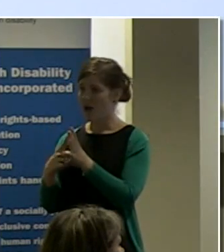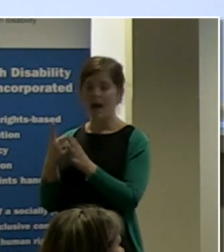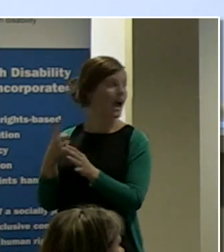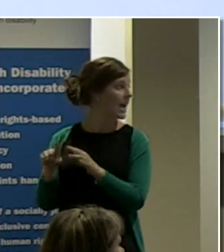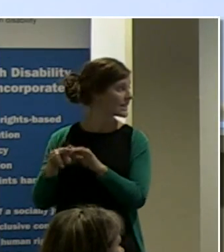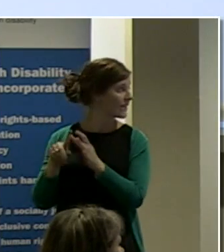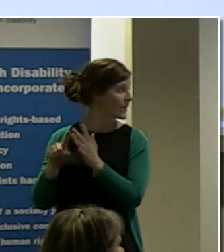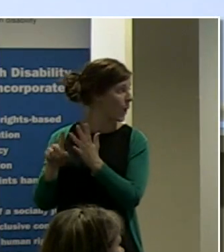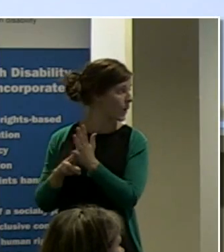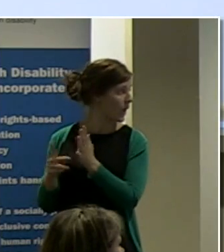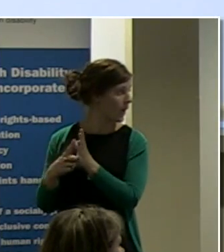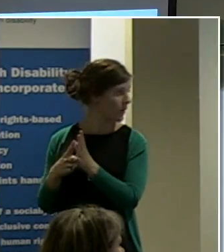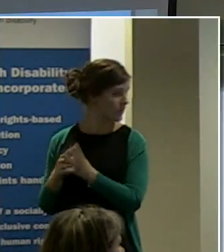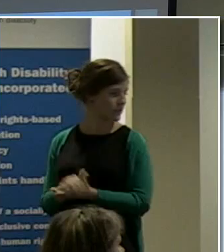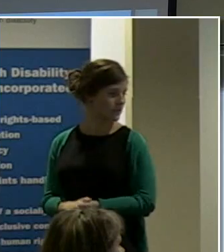Greenman.